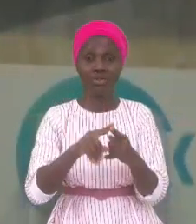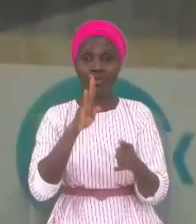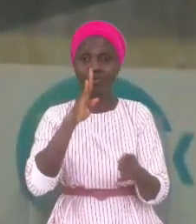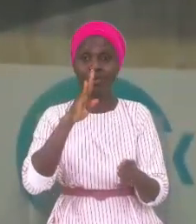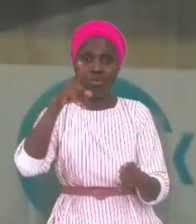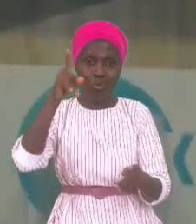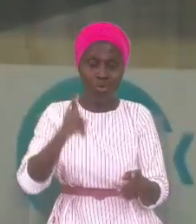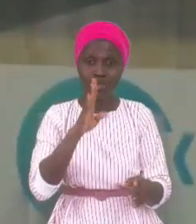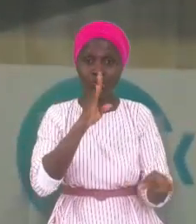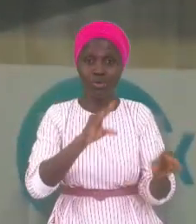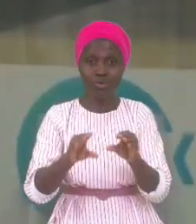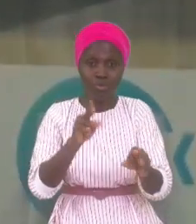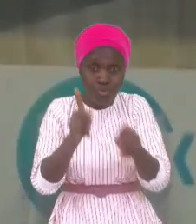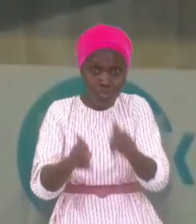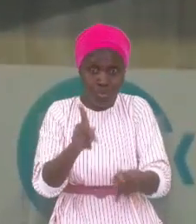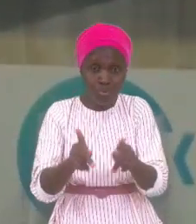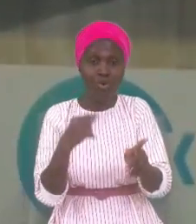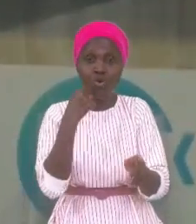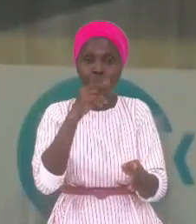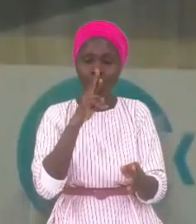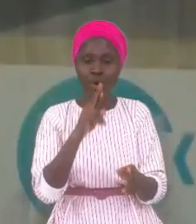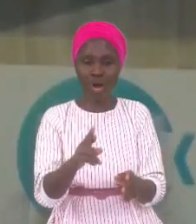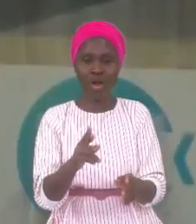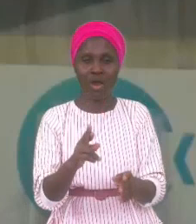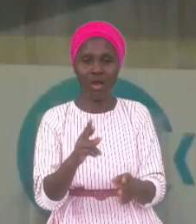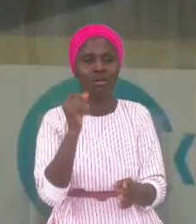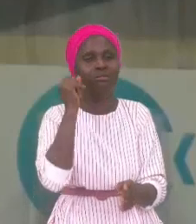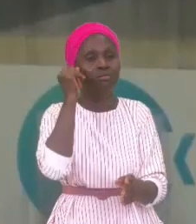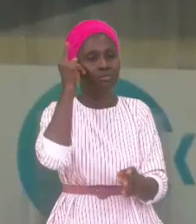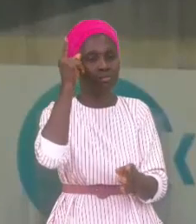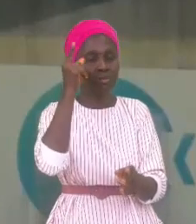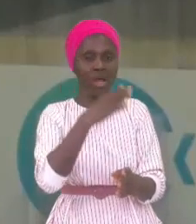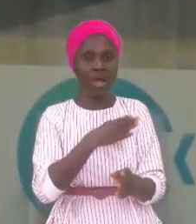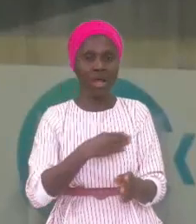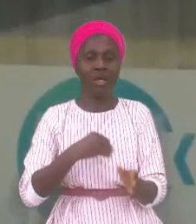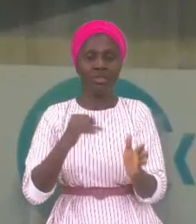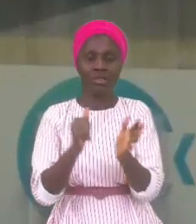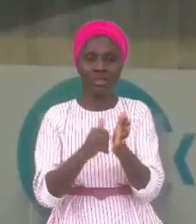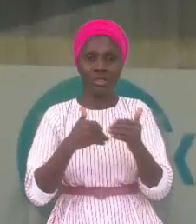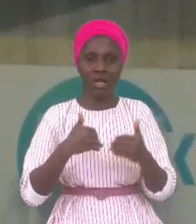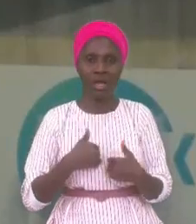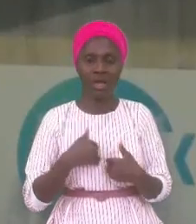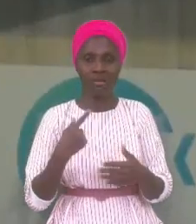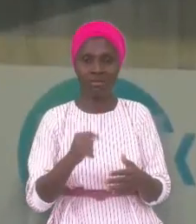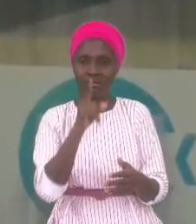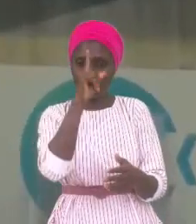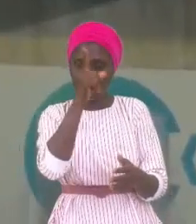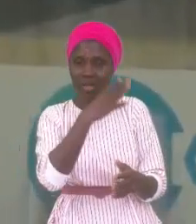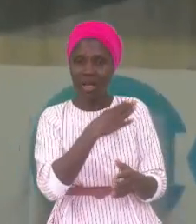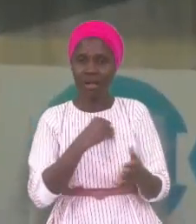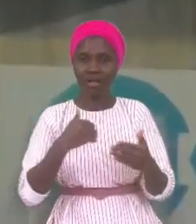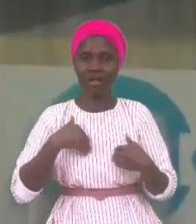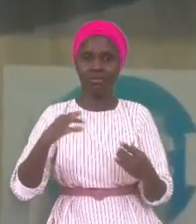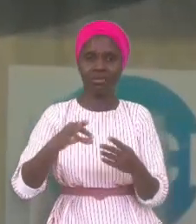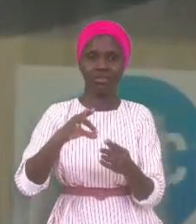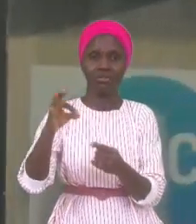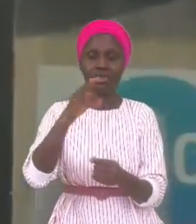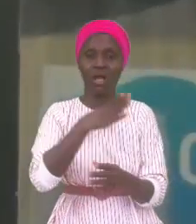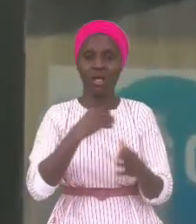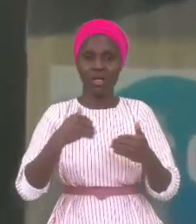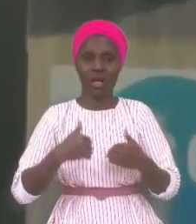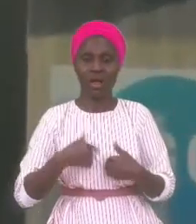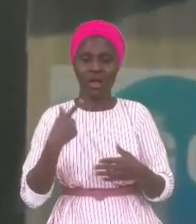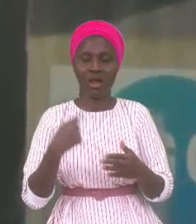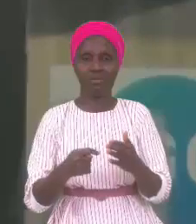are sensitive, sensible, intelligent, spiritual, and we have all the skill. Look at